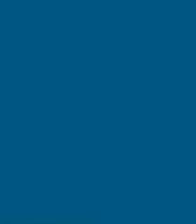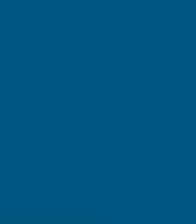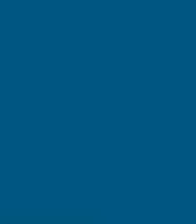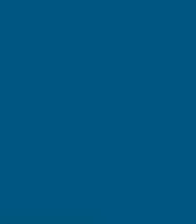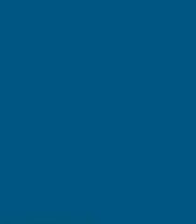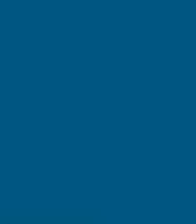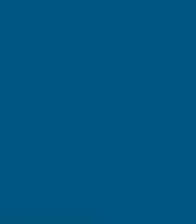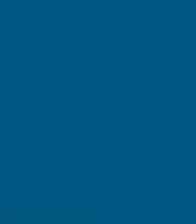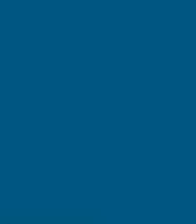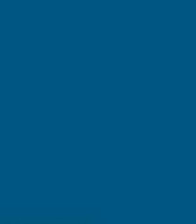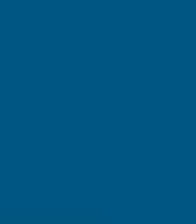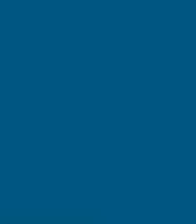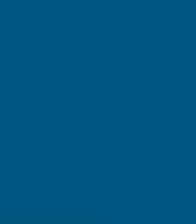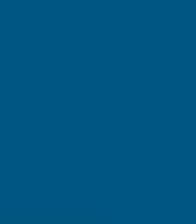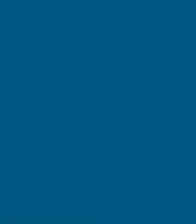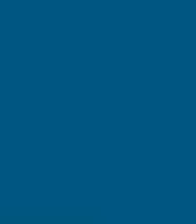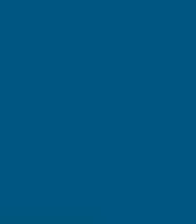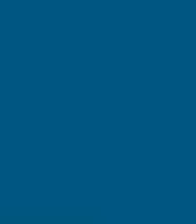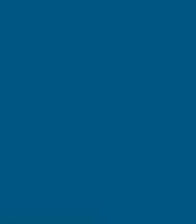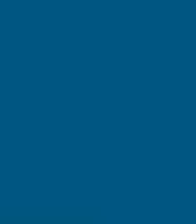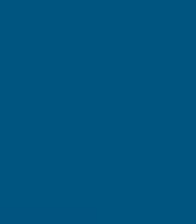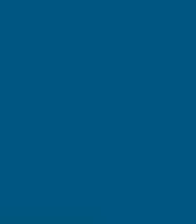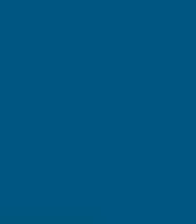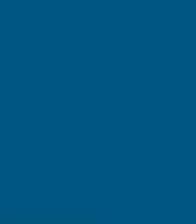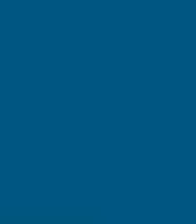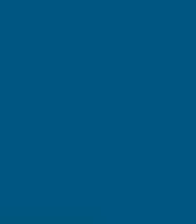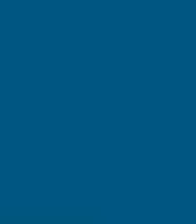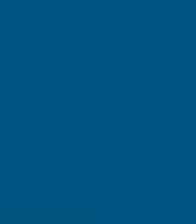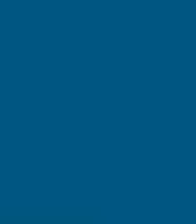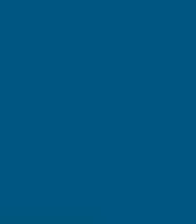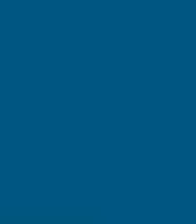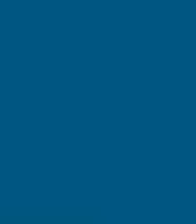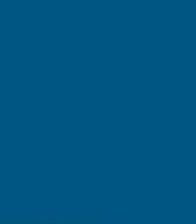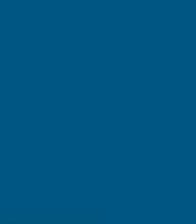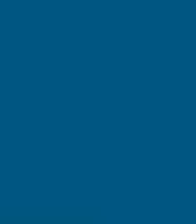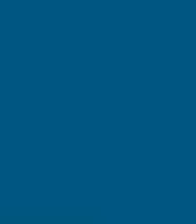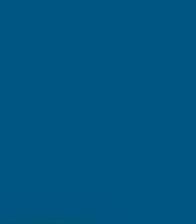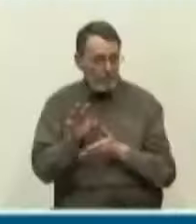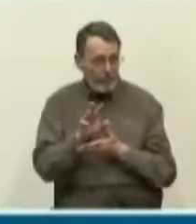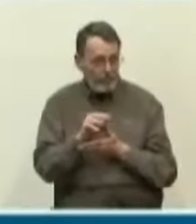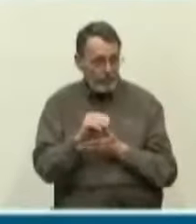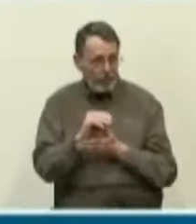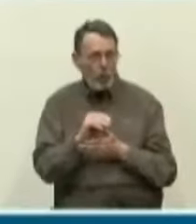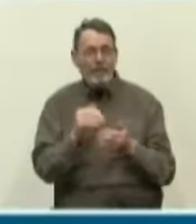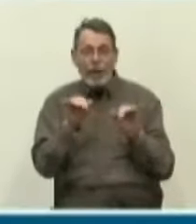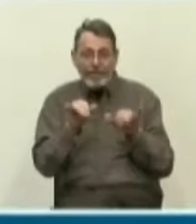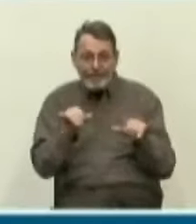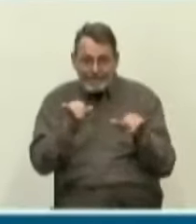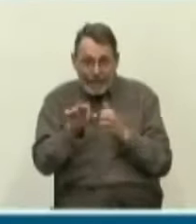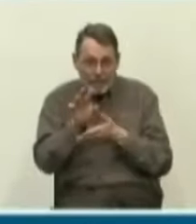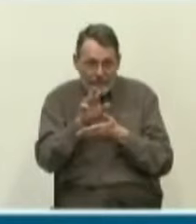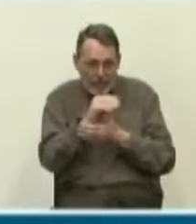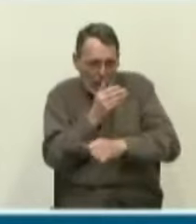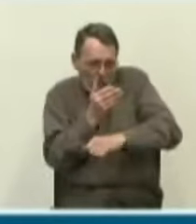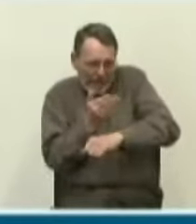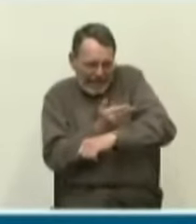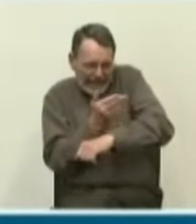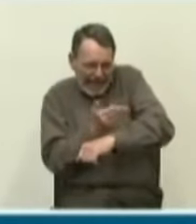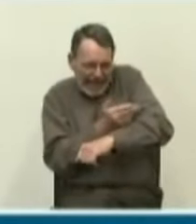We'll now play the same video, enhanced at certain points to identify the participants, equipment, and location.